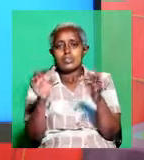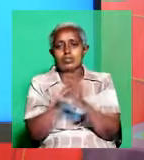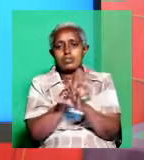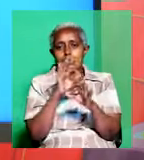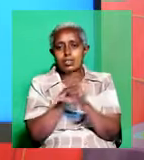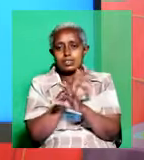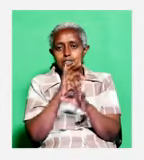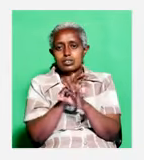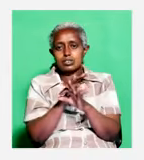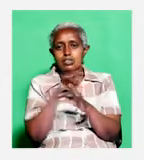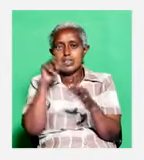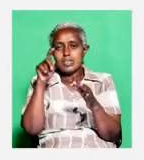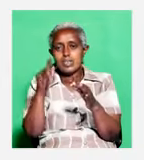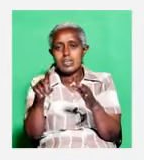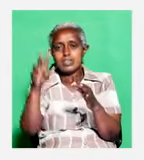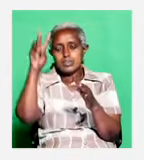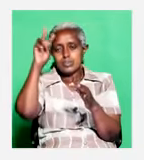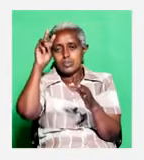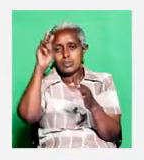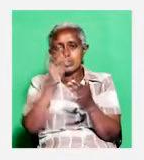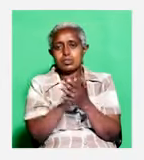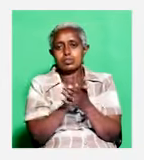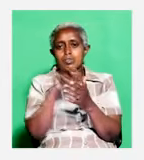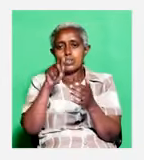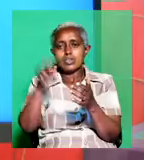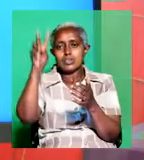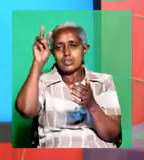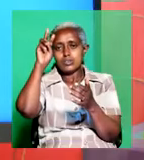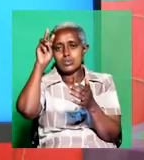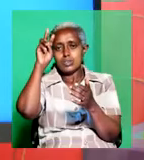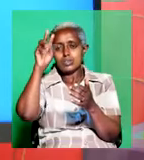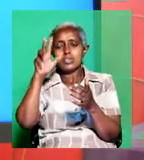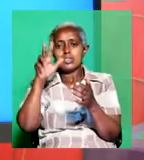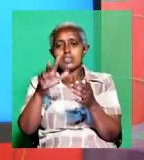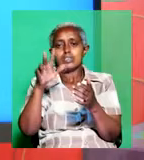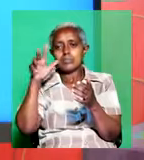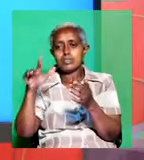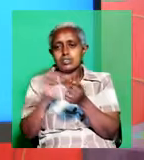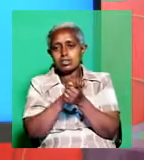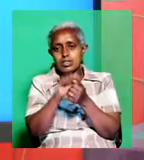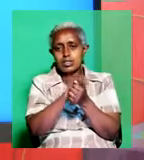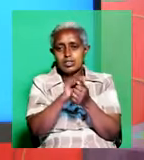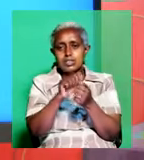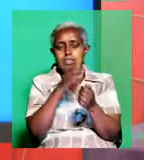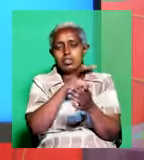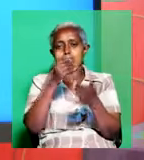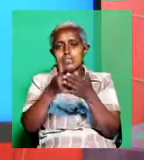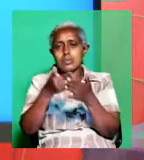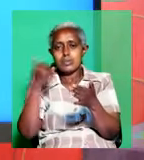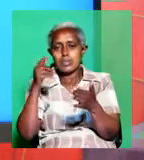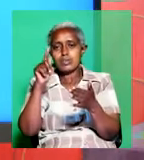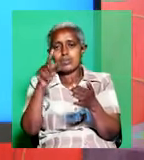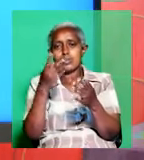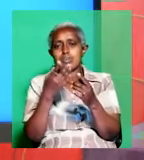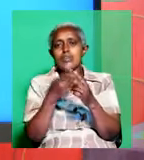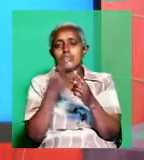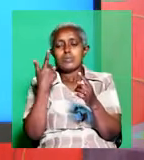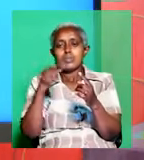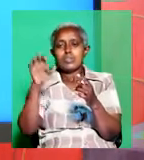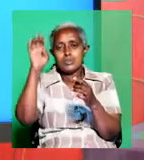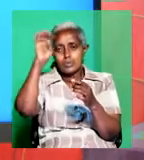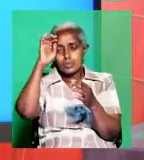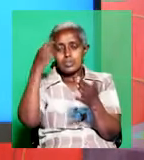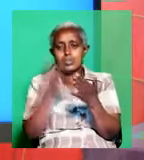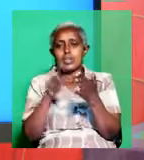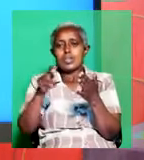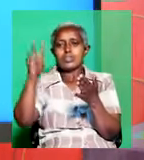is this x squared. 3 cancel 3 and subtract 1 from the exponent, you